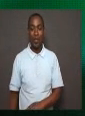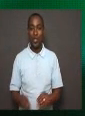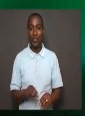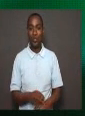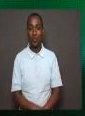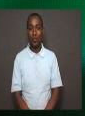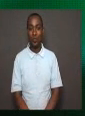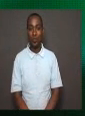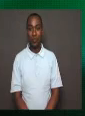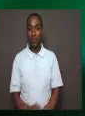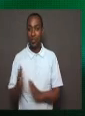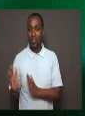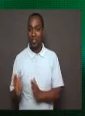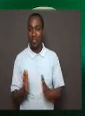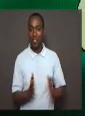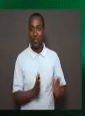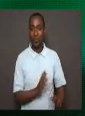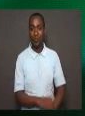Students, let's get ready.